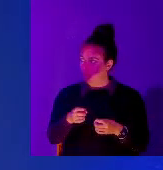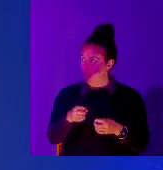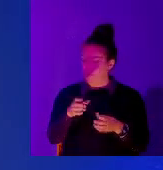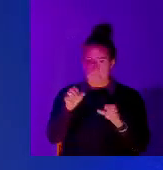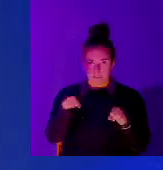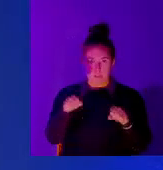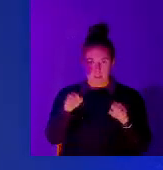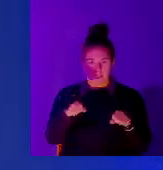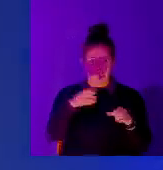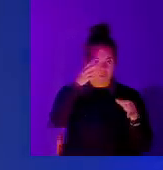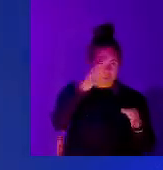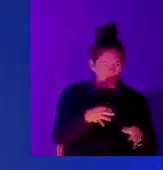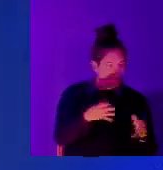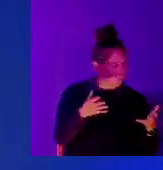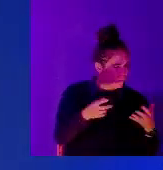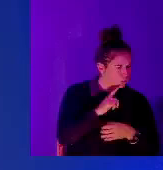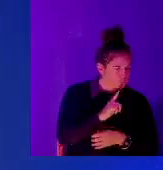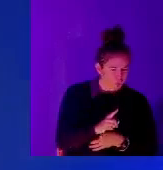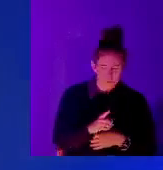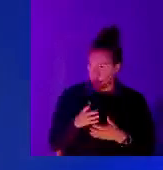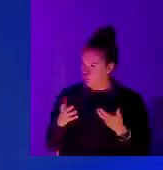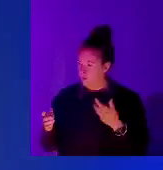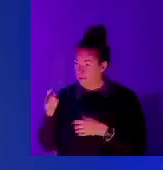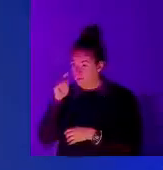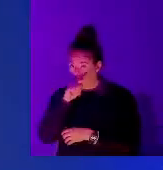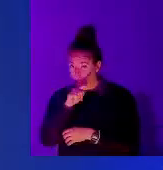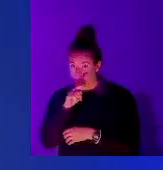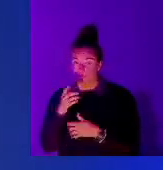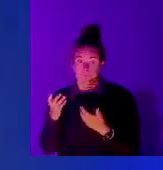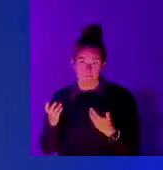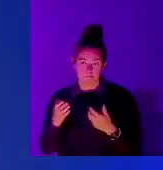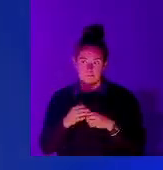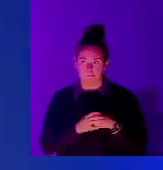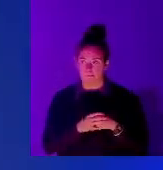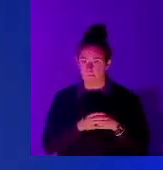that which is false. Let's pray.